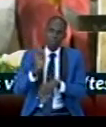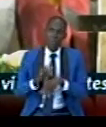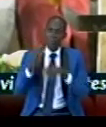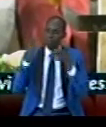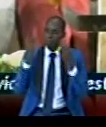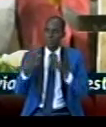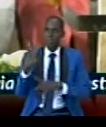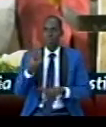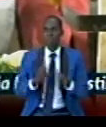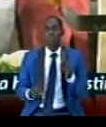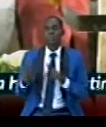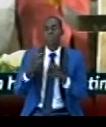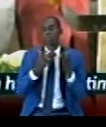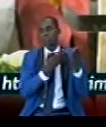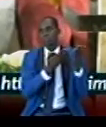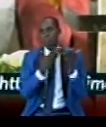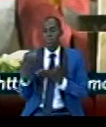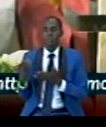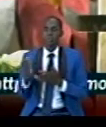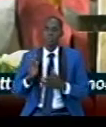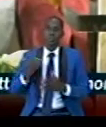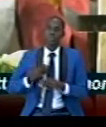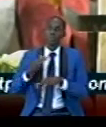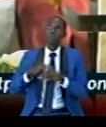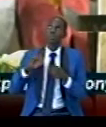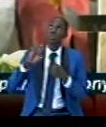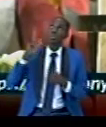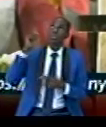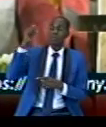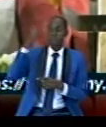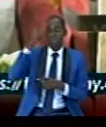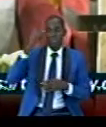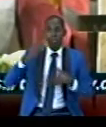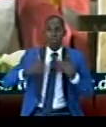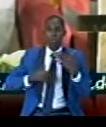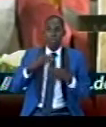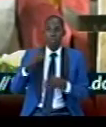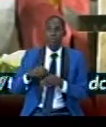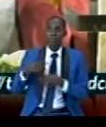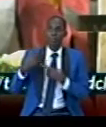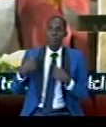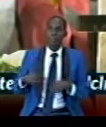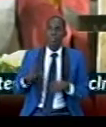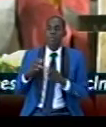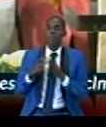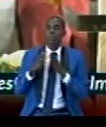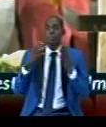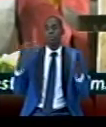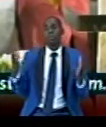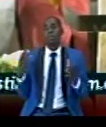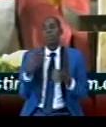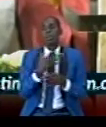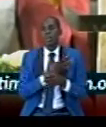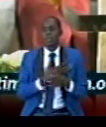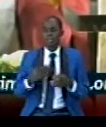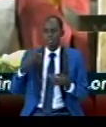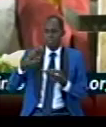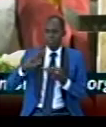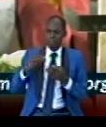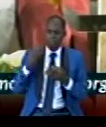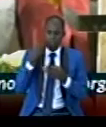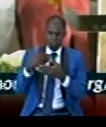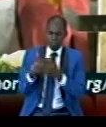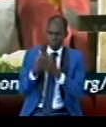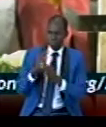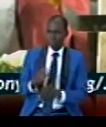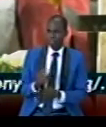bring man to yourself. I say, may his name be praised, because the joy in my heart here is too much. Even my neighbors are noticing it. They were like, Rose,